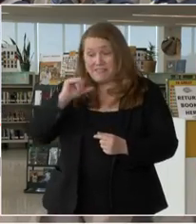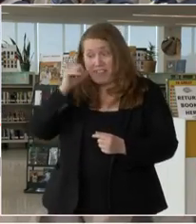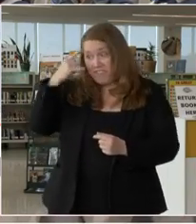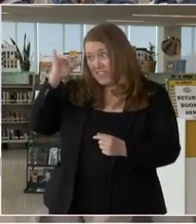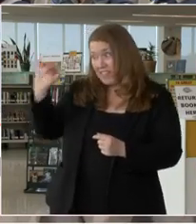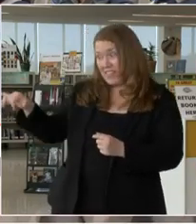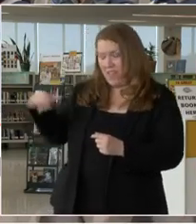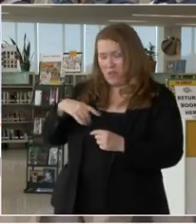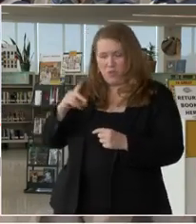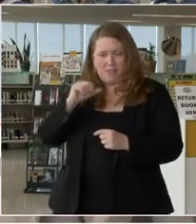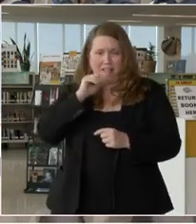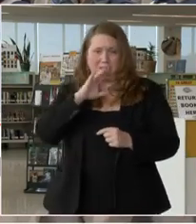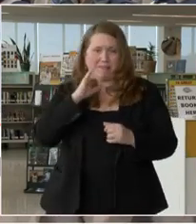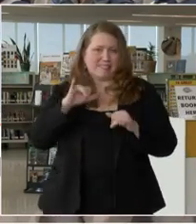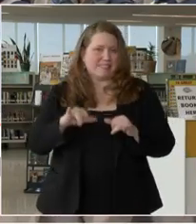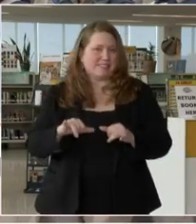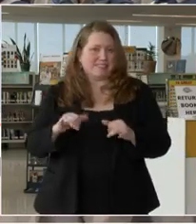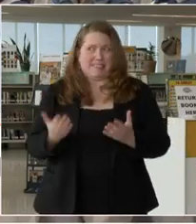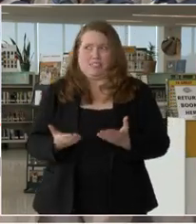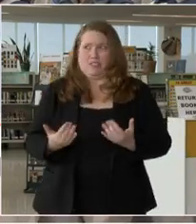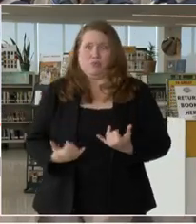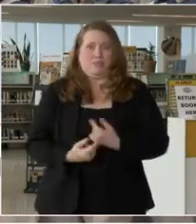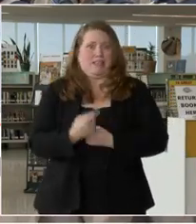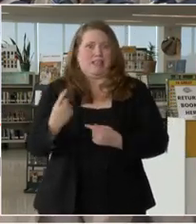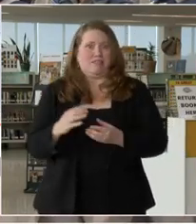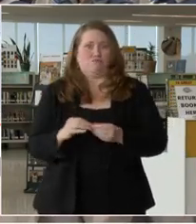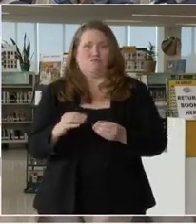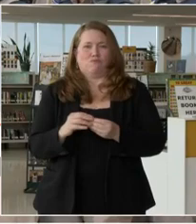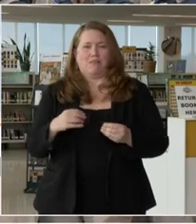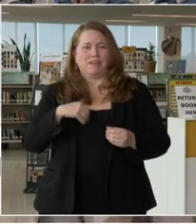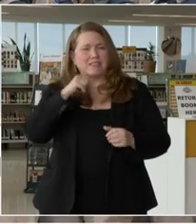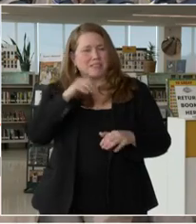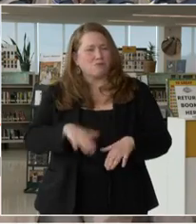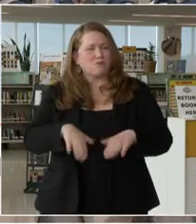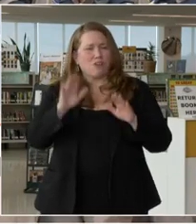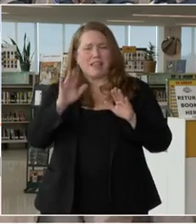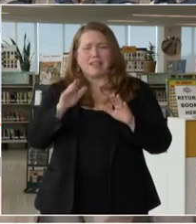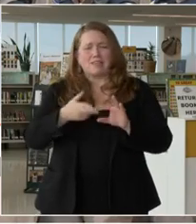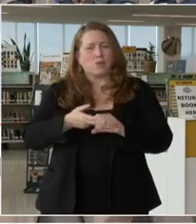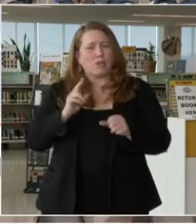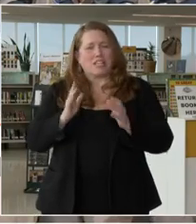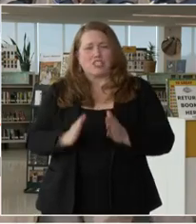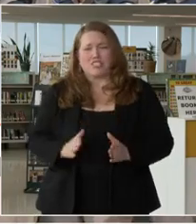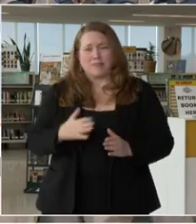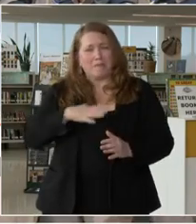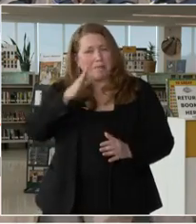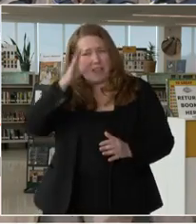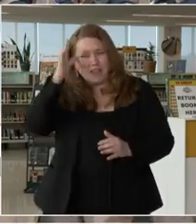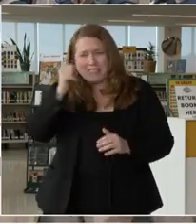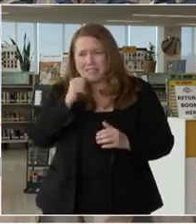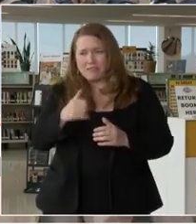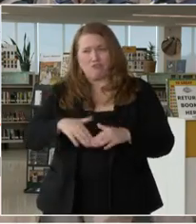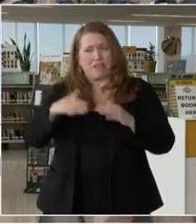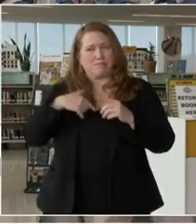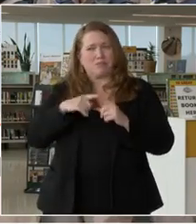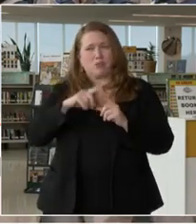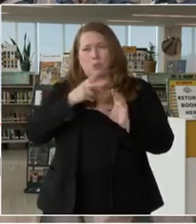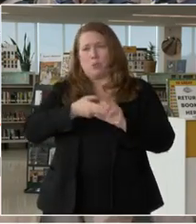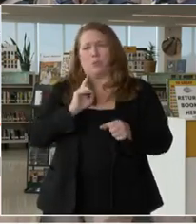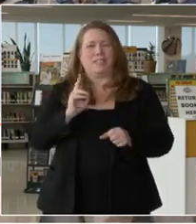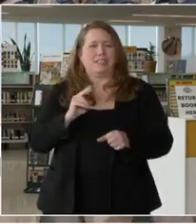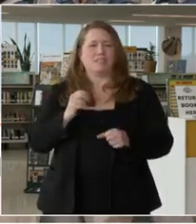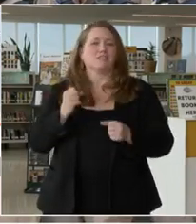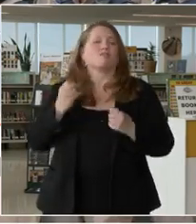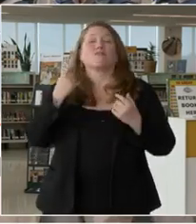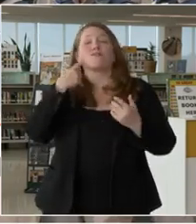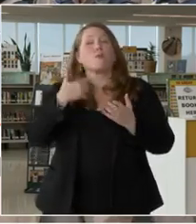I had just given up. You know, my parents didn't raise a quitter. I promise you that. You know what I mean? So I'm going to keep on pressing on for whatever it is, and